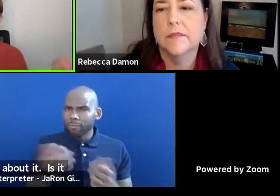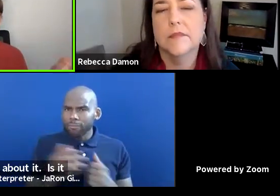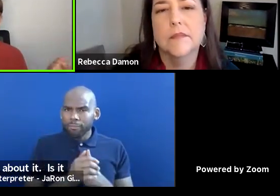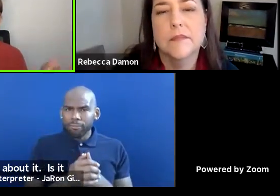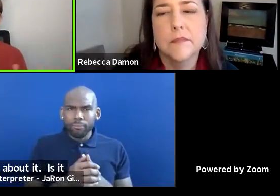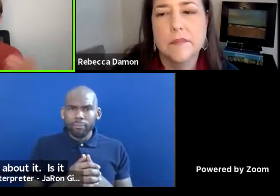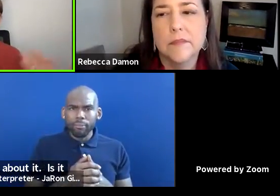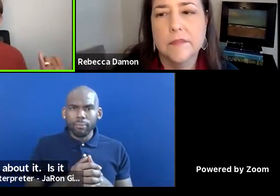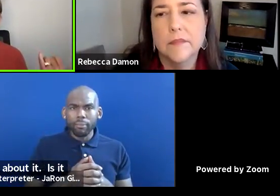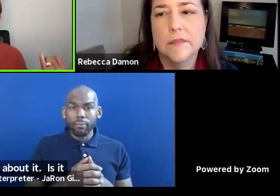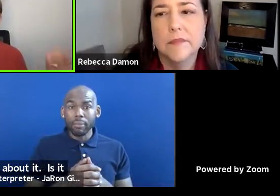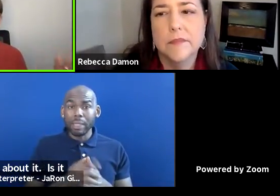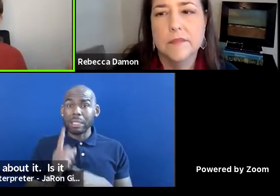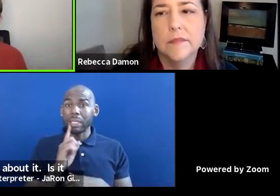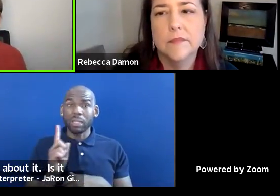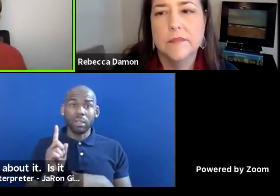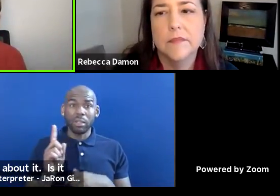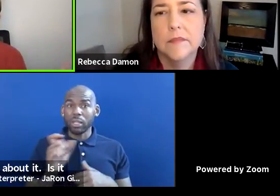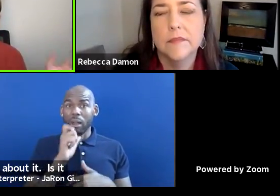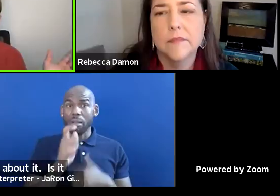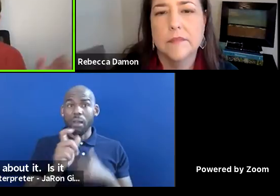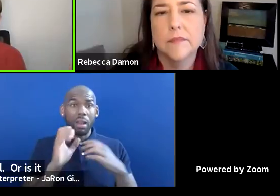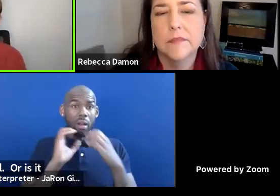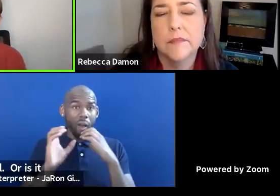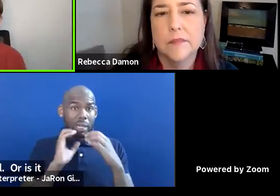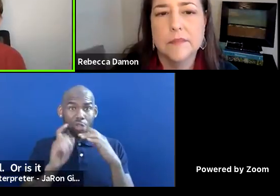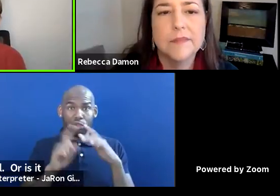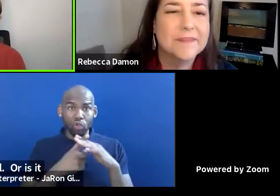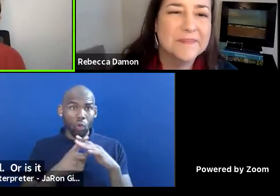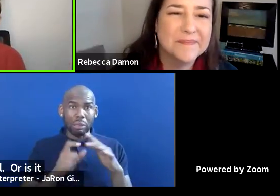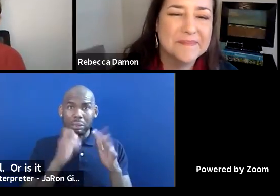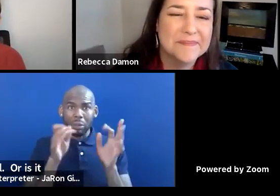or is it a non-conversation starter? Doesn't matter.